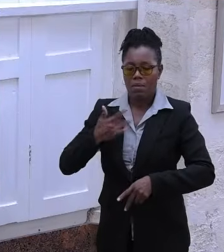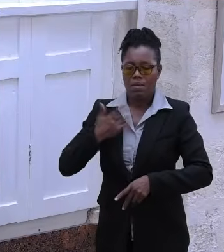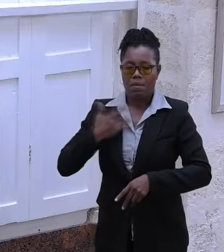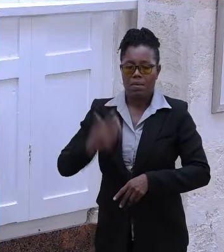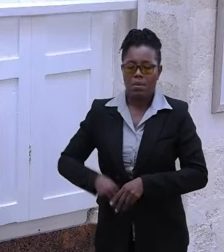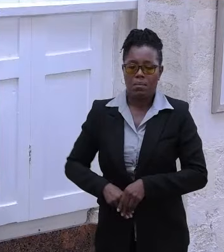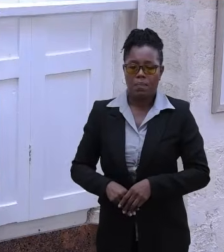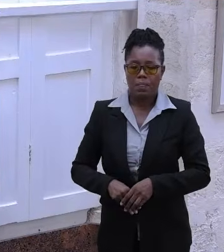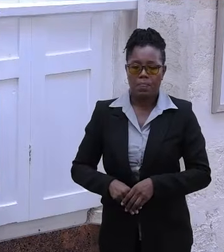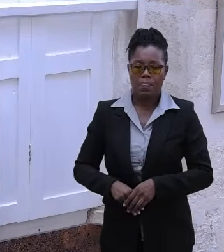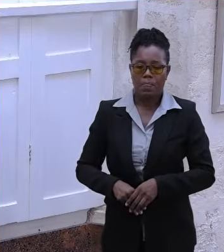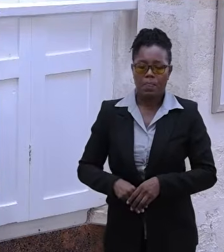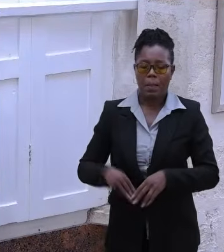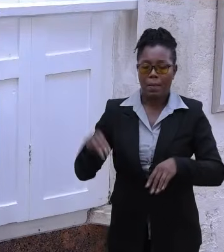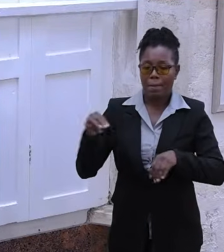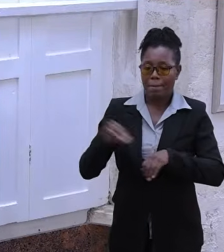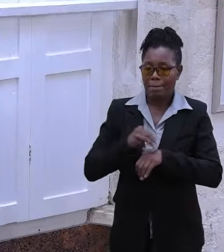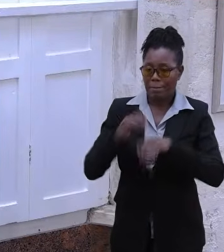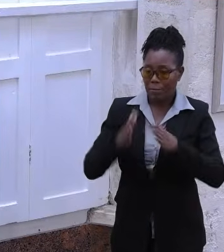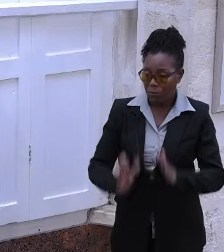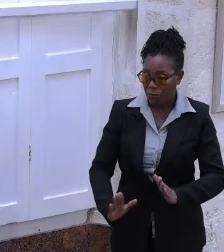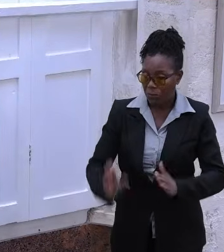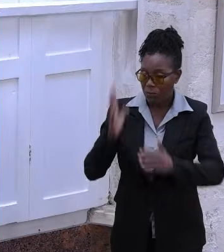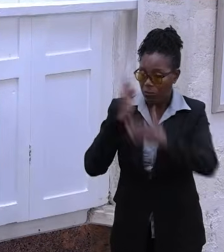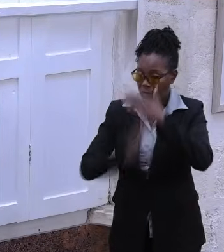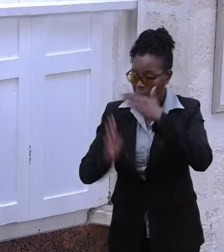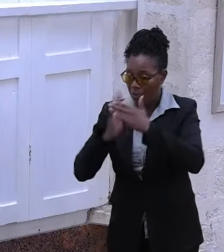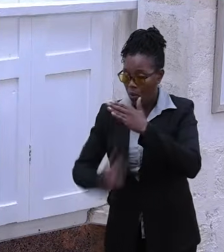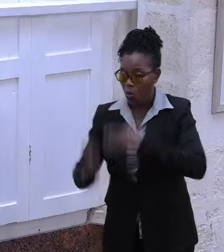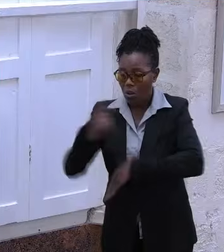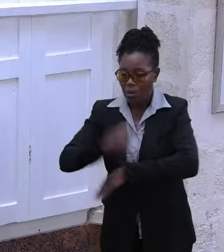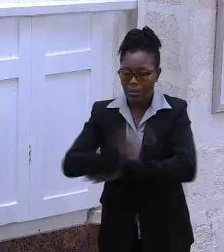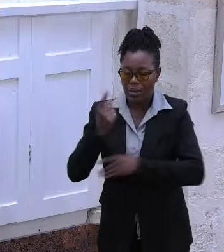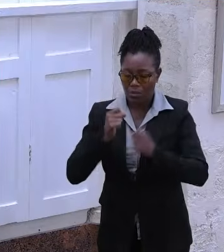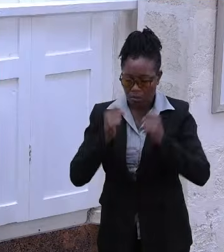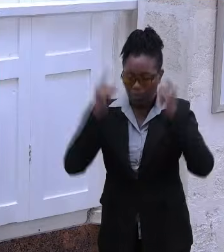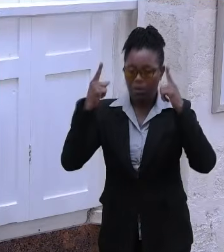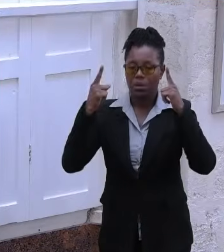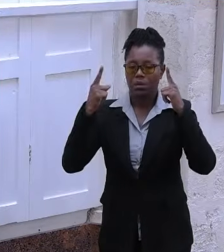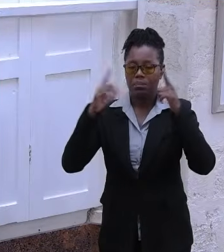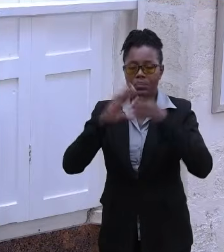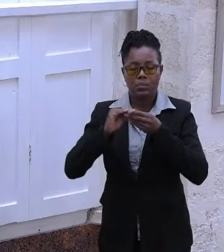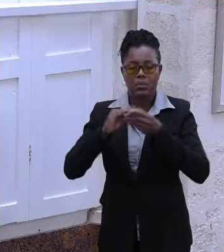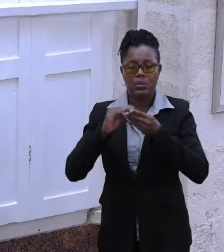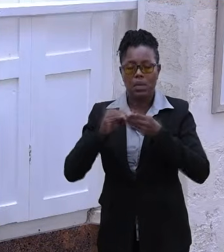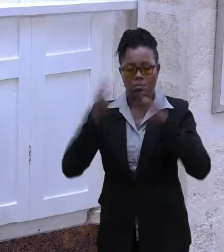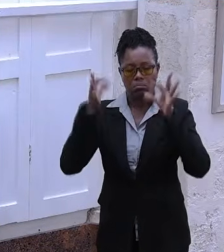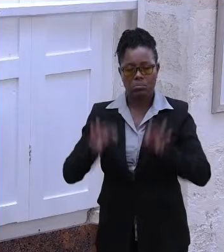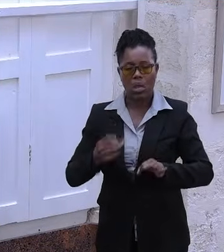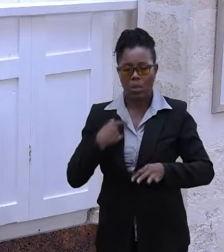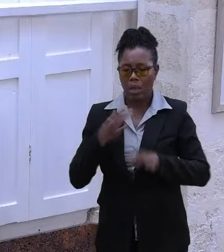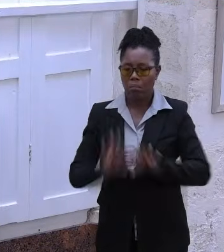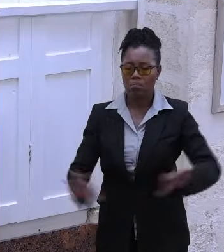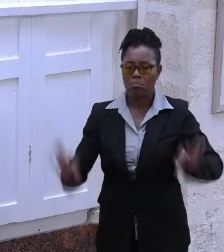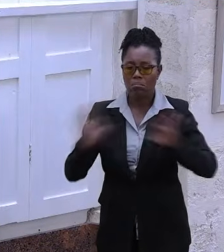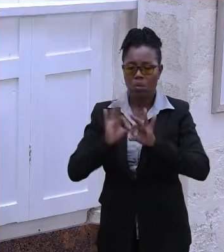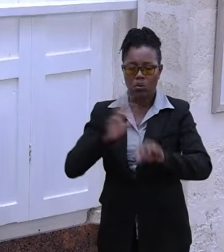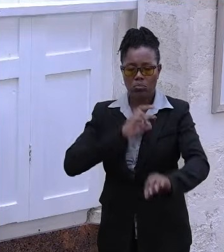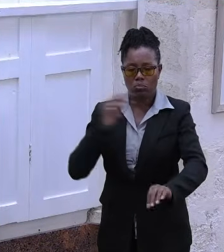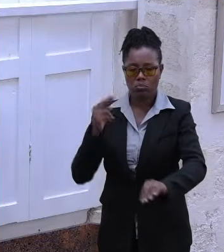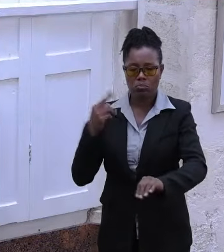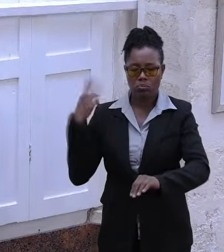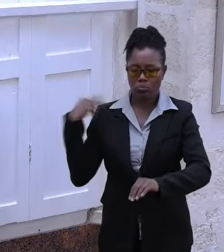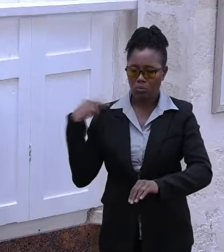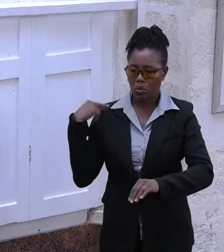any minister, I hope, wakes up one morning and decides that they're going to execute such important responsibilities without